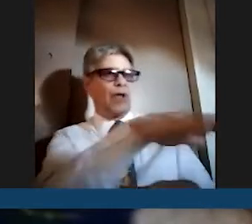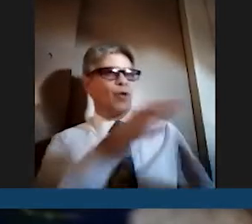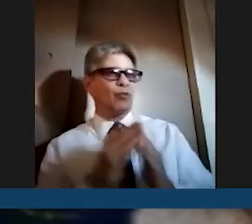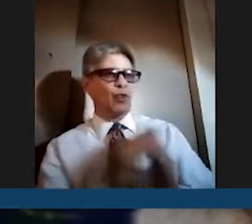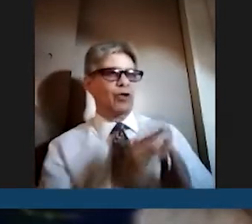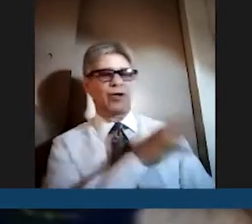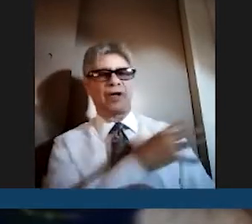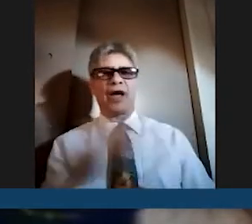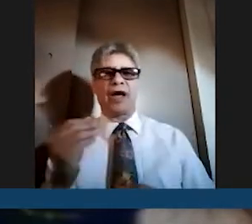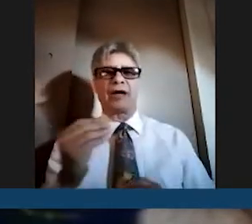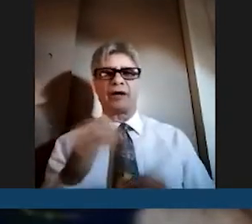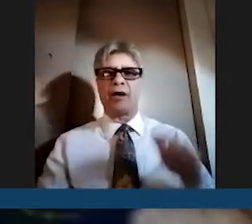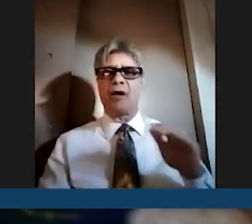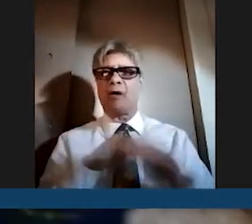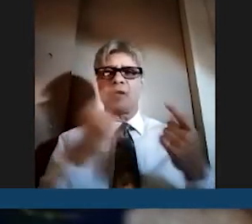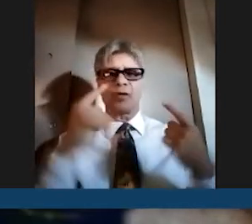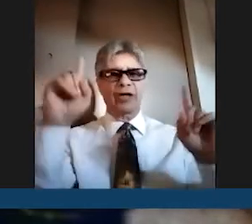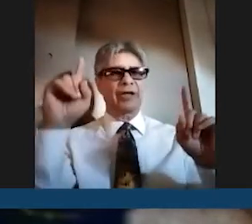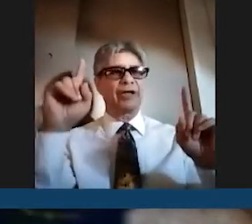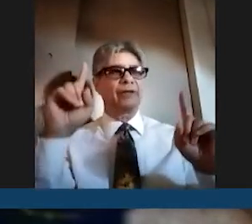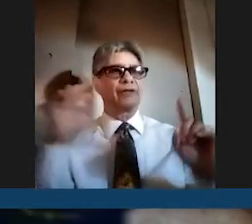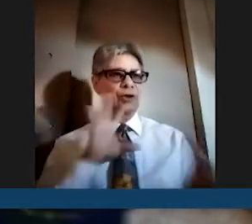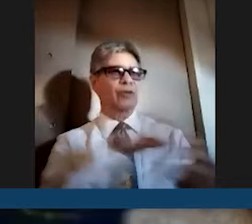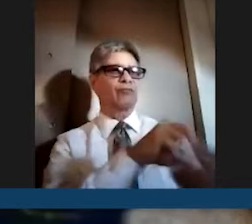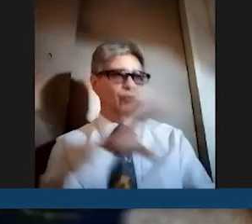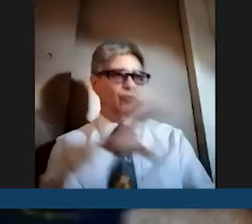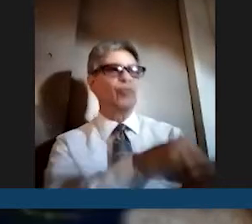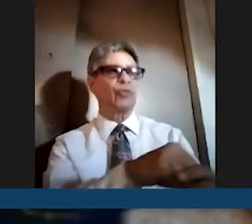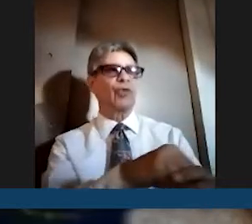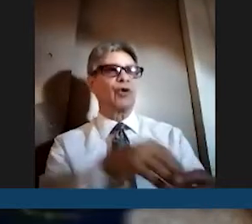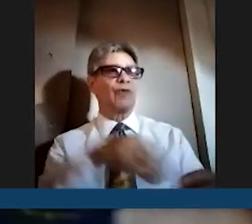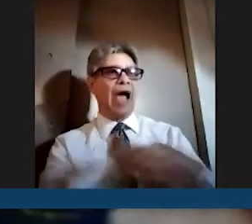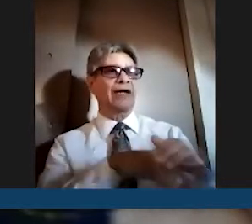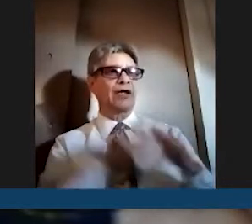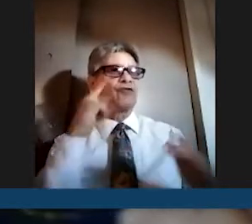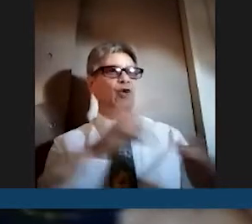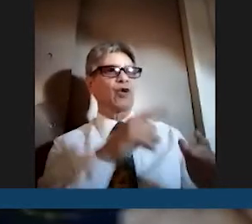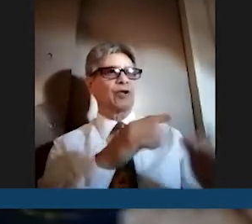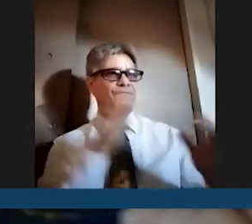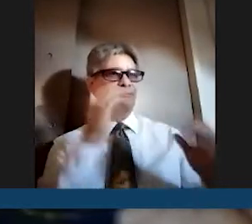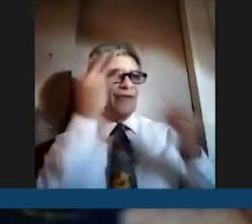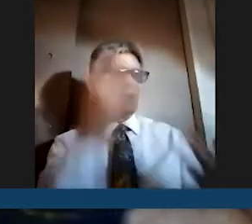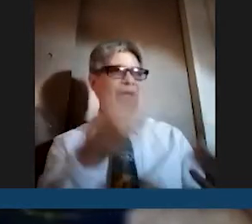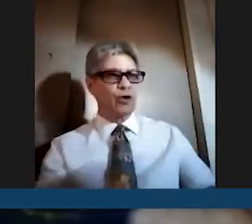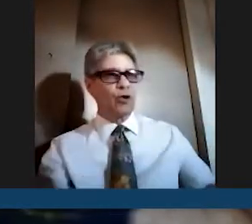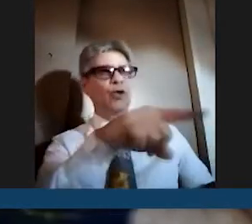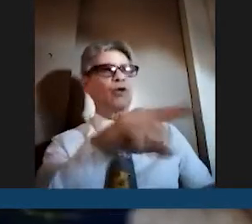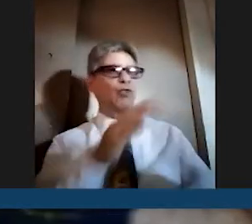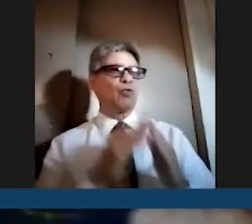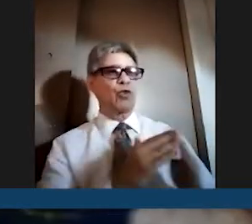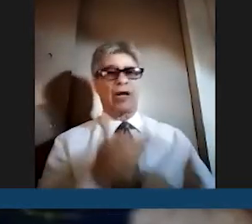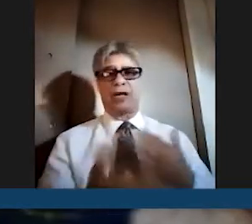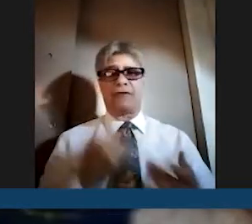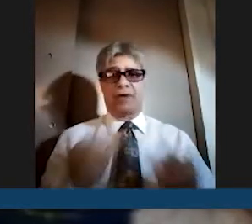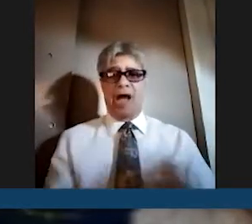ultimately contributing to creating that access of information for our community. And I was, even to this day, even though he's not around